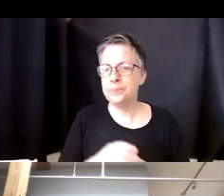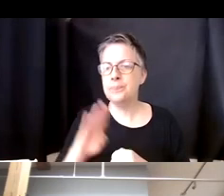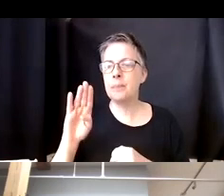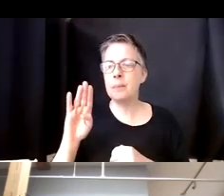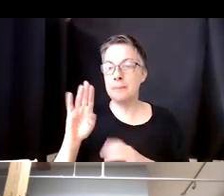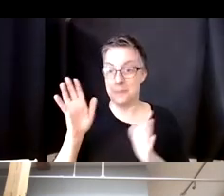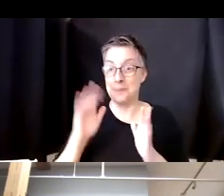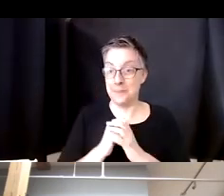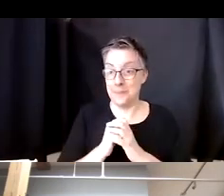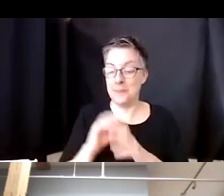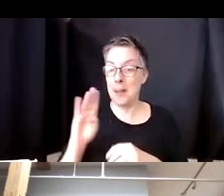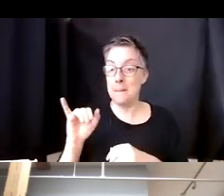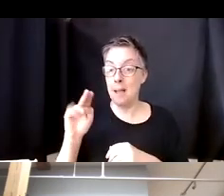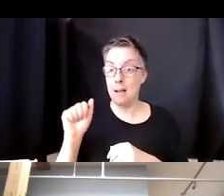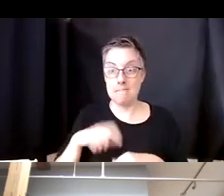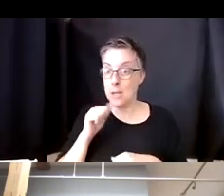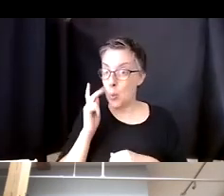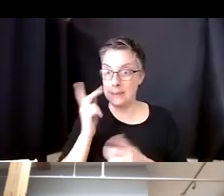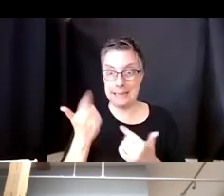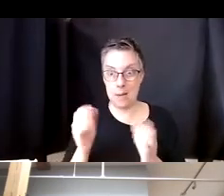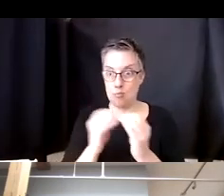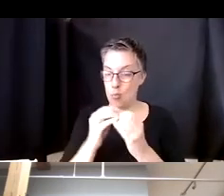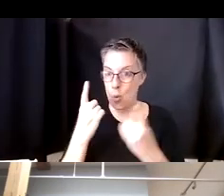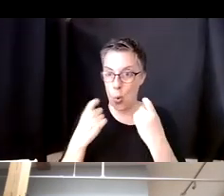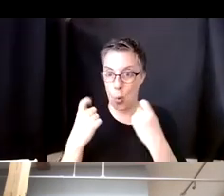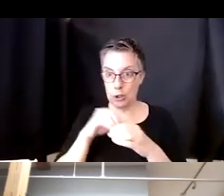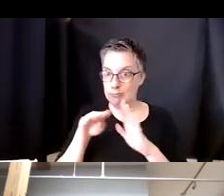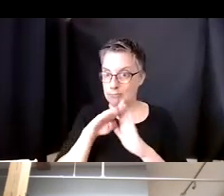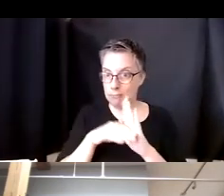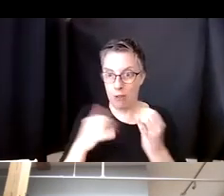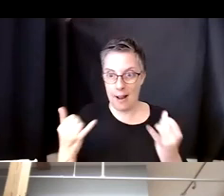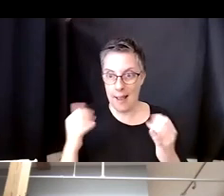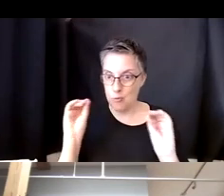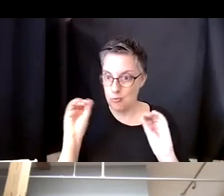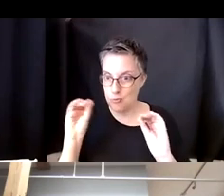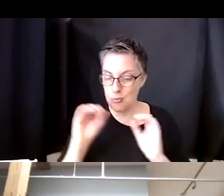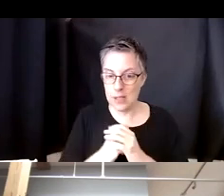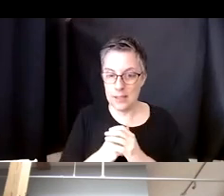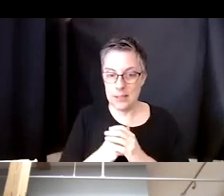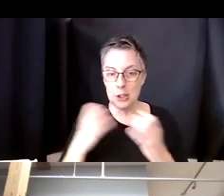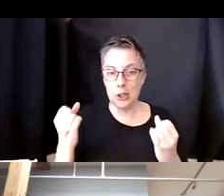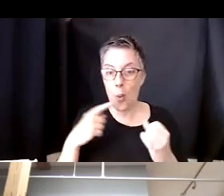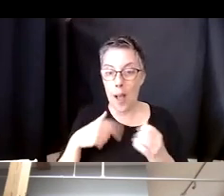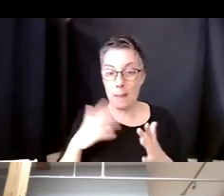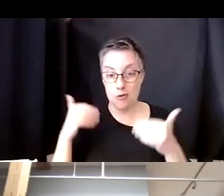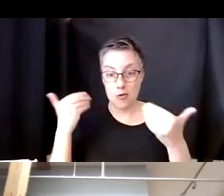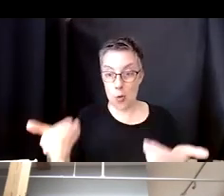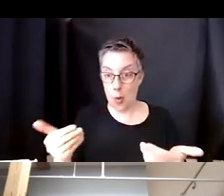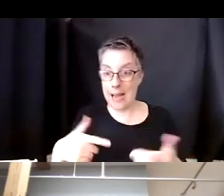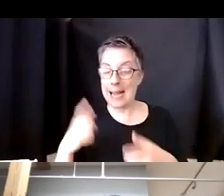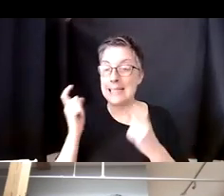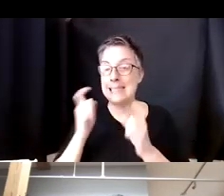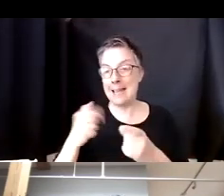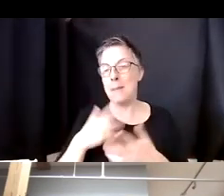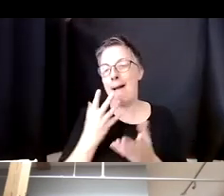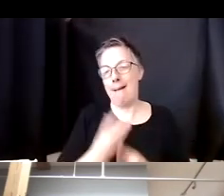Okay. I don't see any other questions in the Q&A right now, so I'm going to go ahead and give my sappy